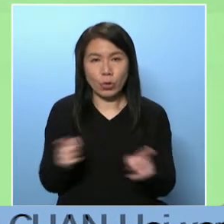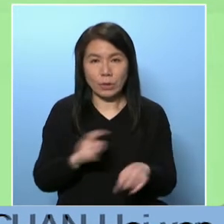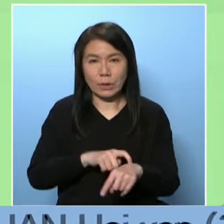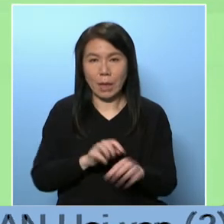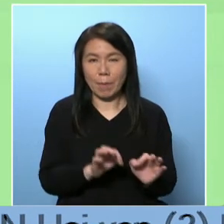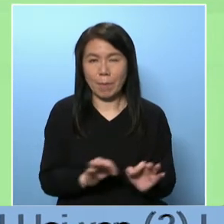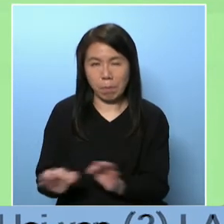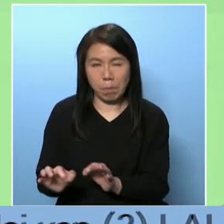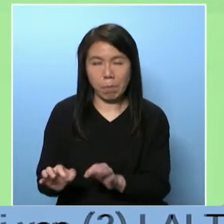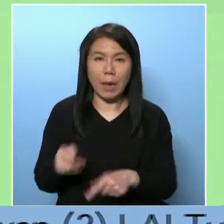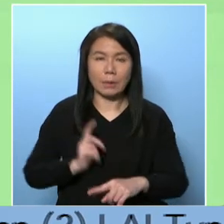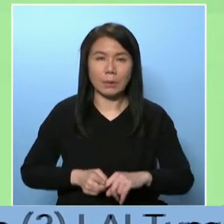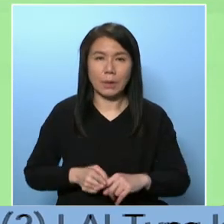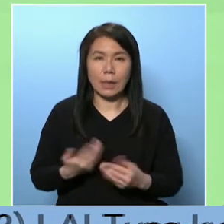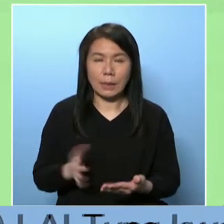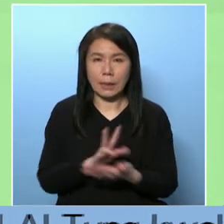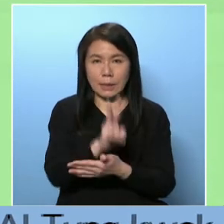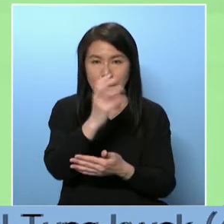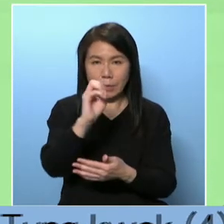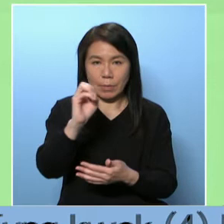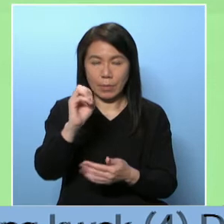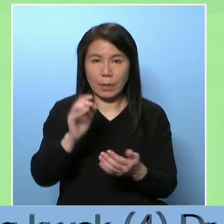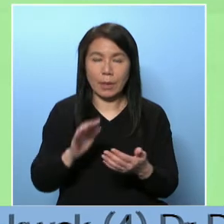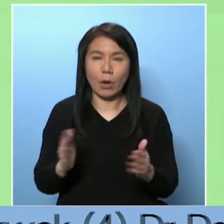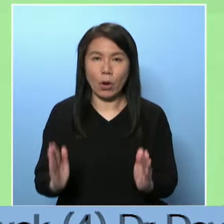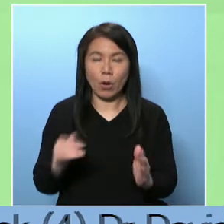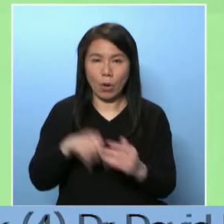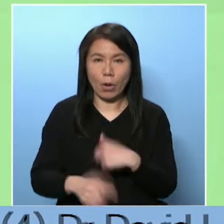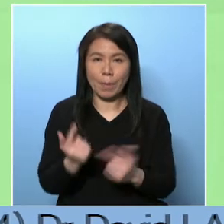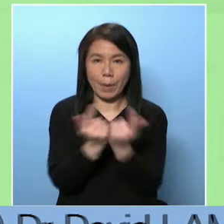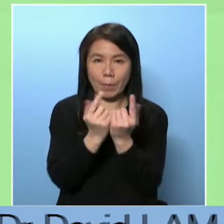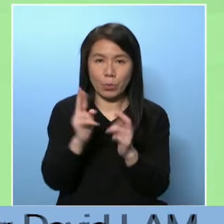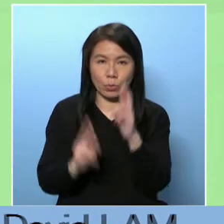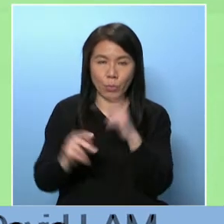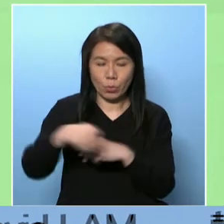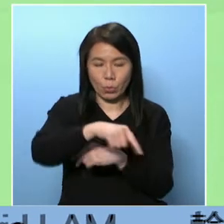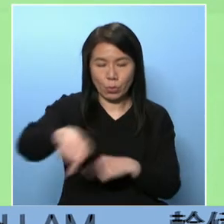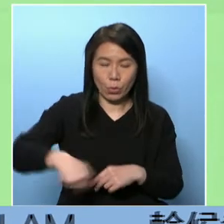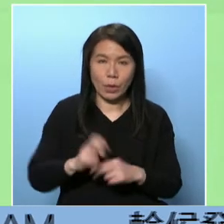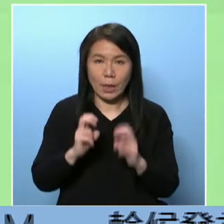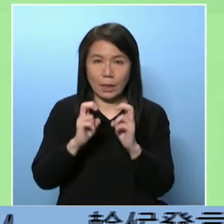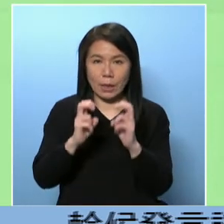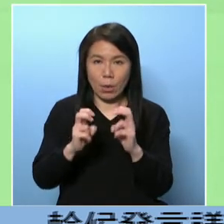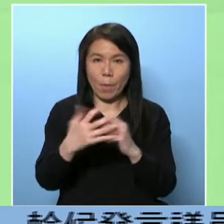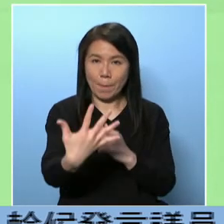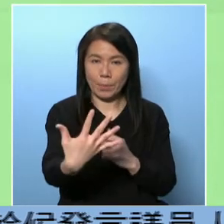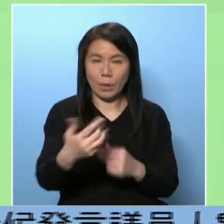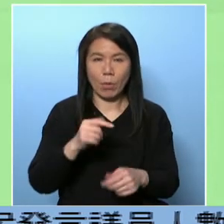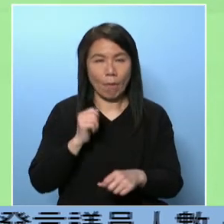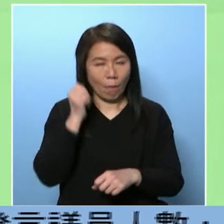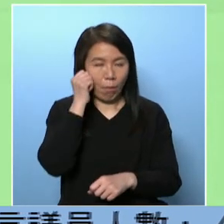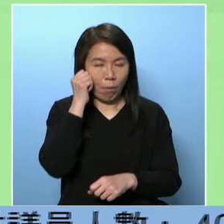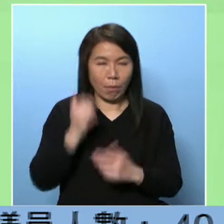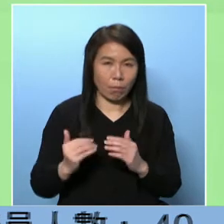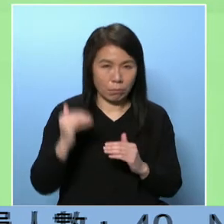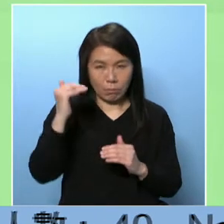the East Rail. There have been prolonged delays, and therefore we will have to complete those projects as soon as possible. And if